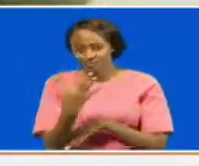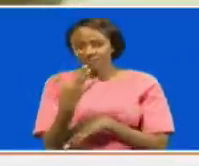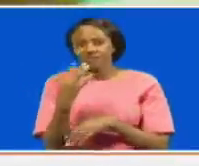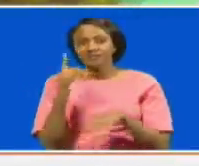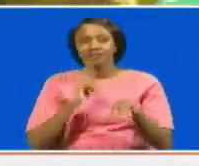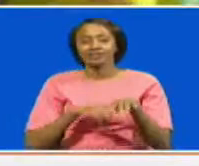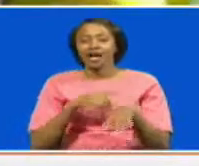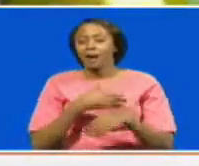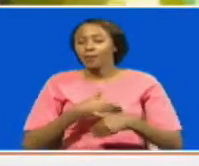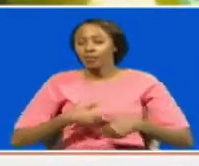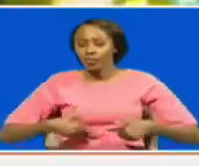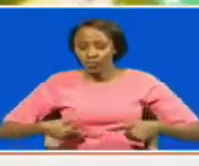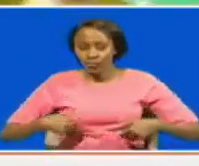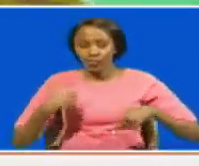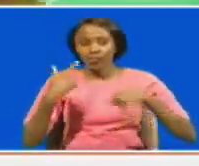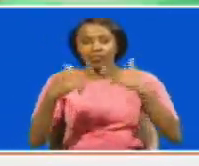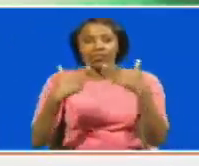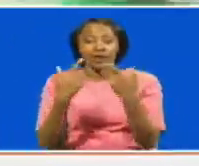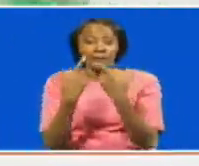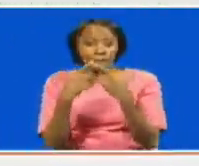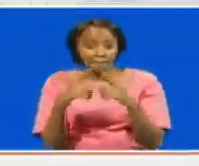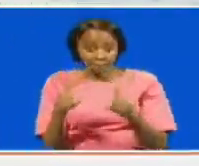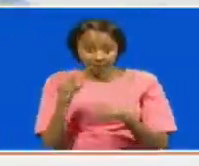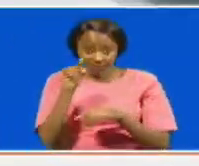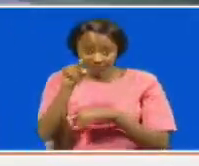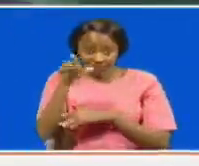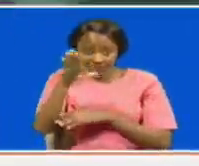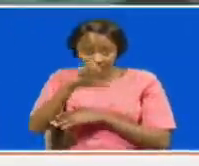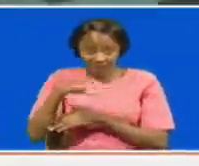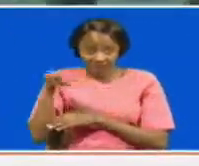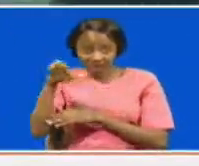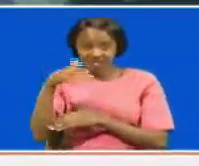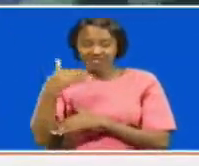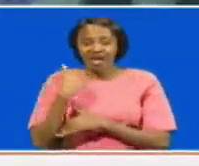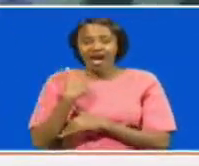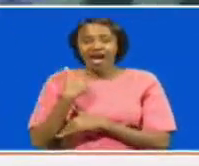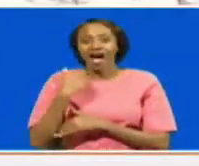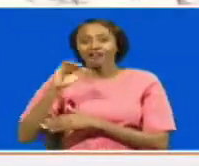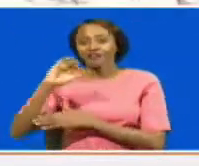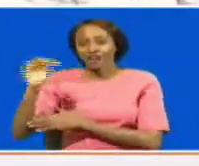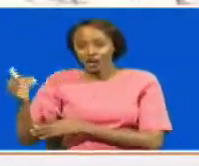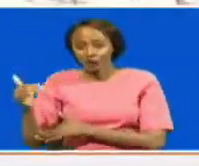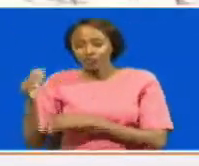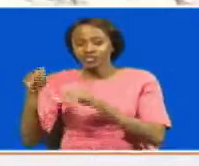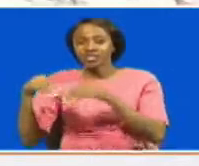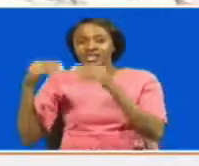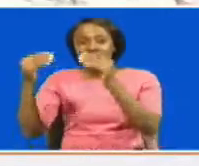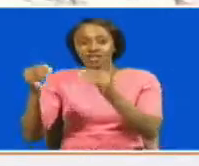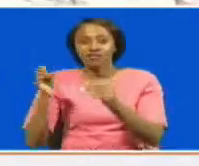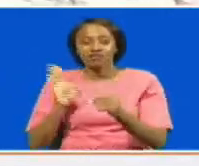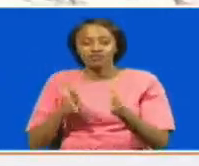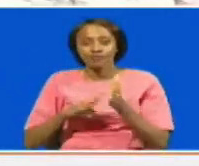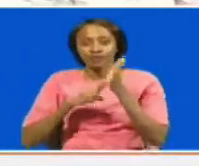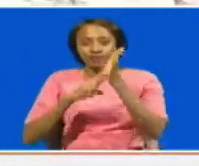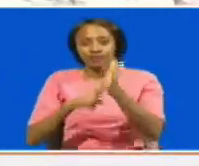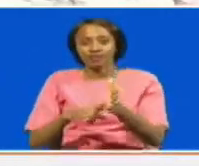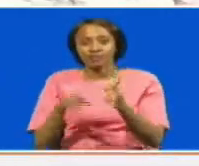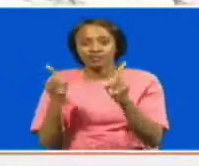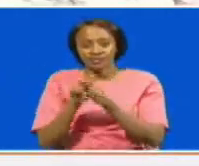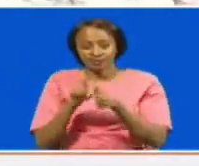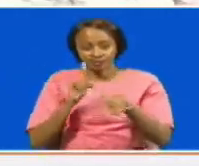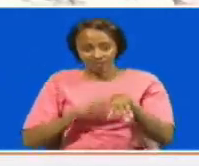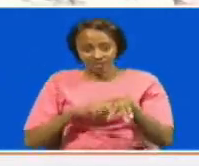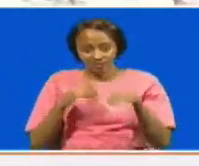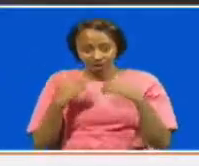roof. In separate location, Garissa Governor Nadif Jama and the county women representative Sia Tutgun also led similar